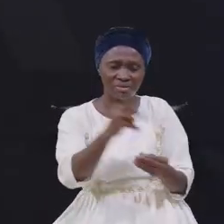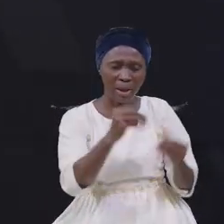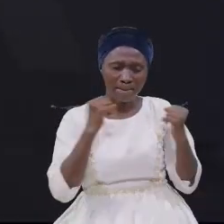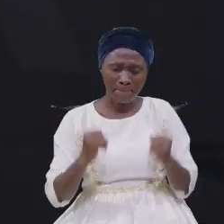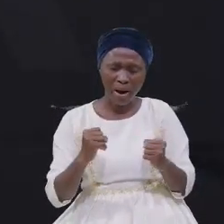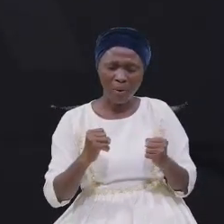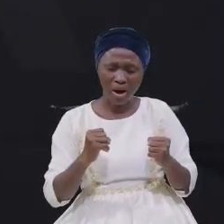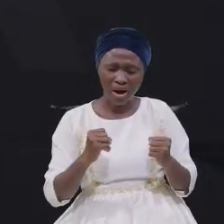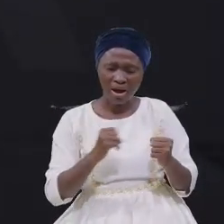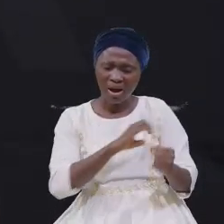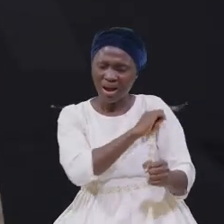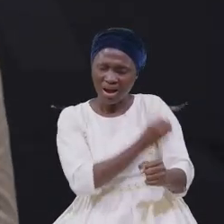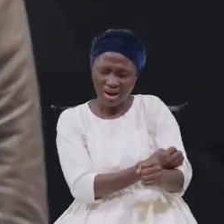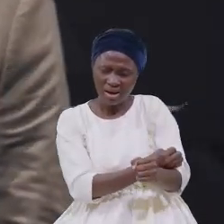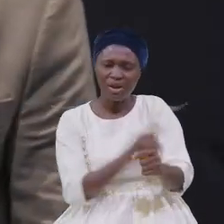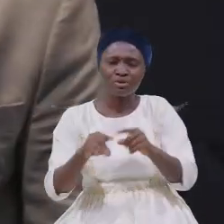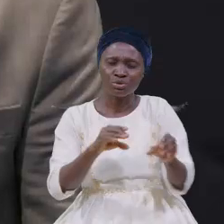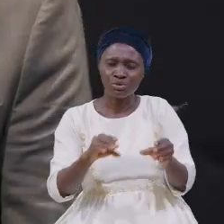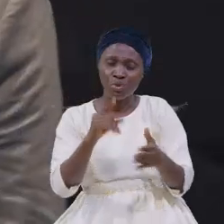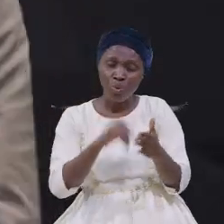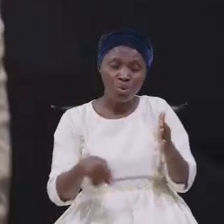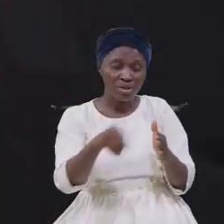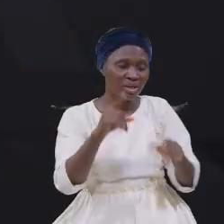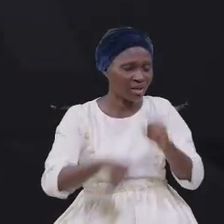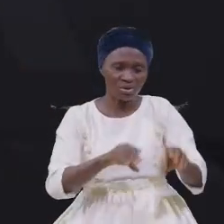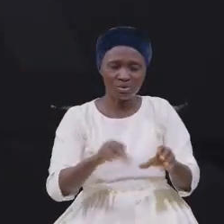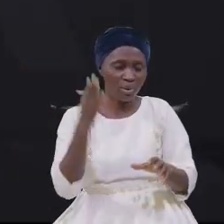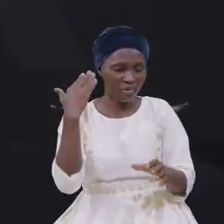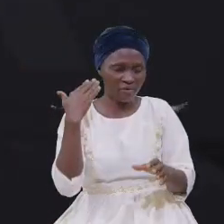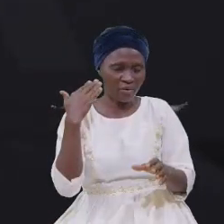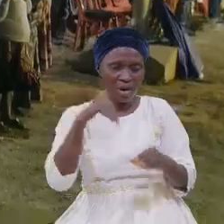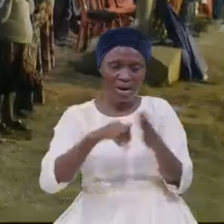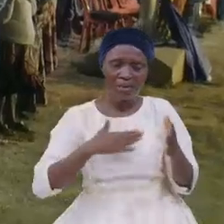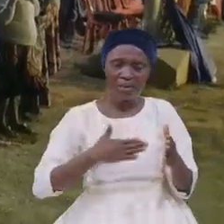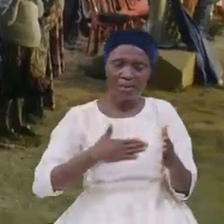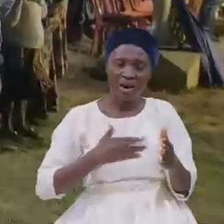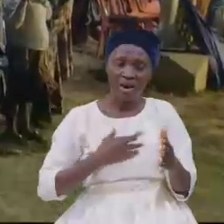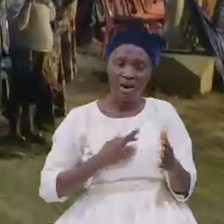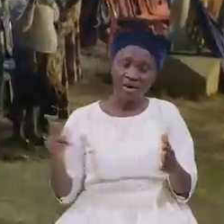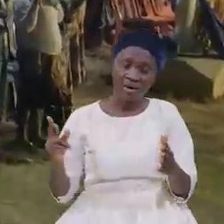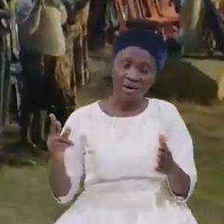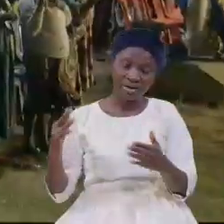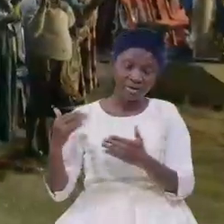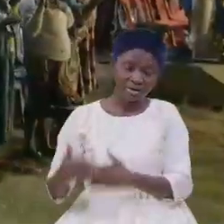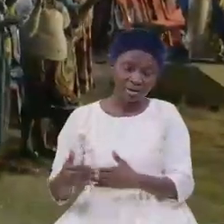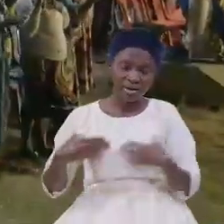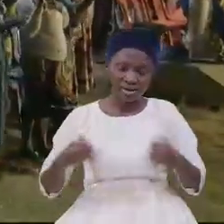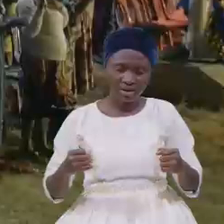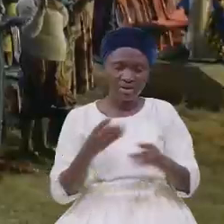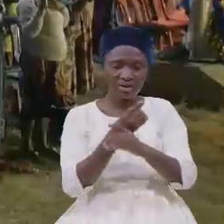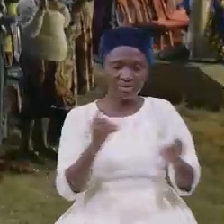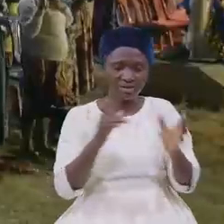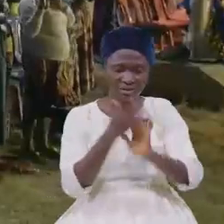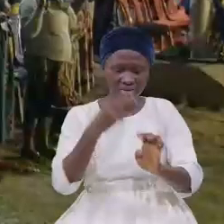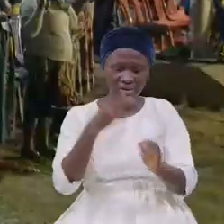to do before. On my right hand side, healing and deliverance. Center, at